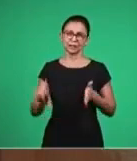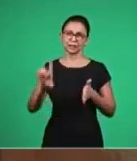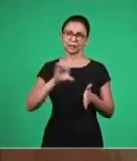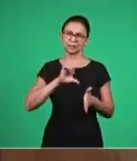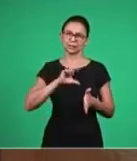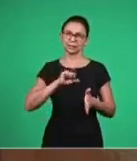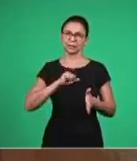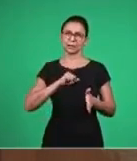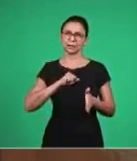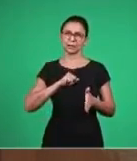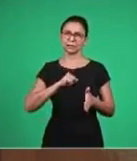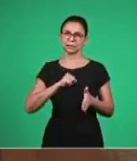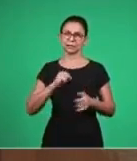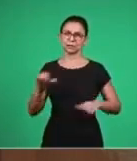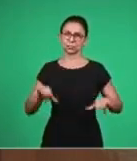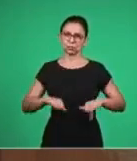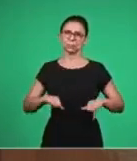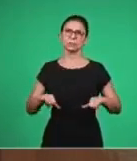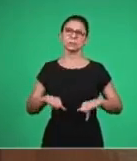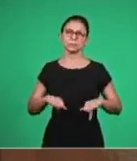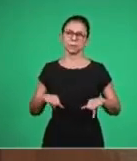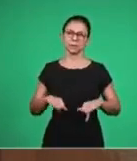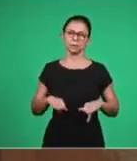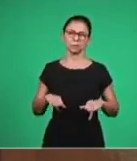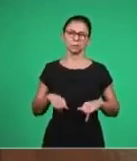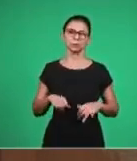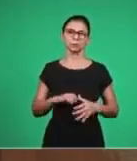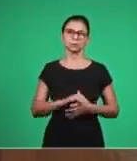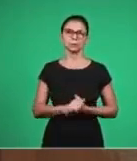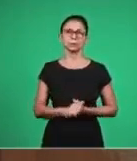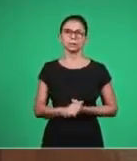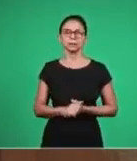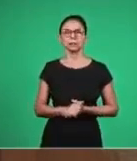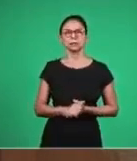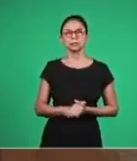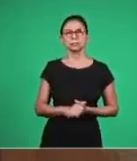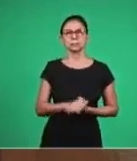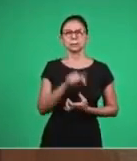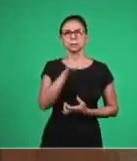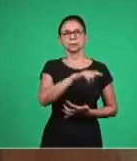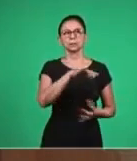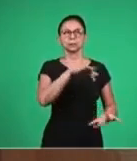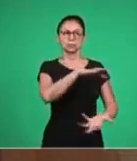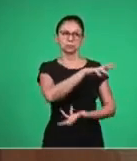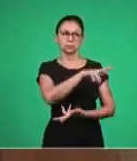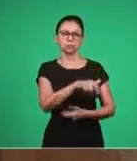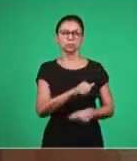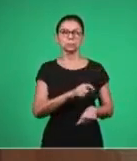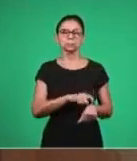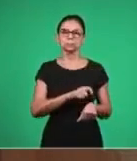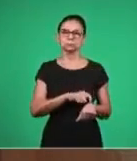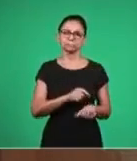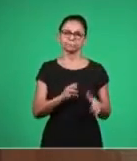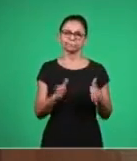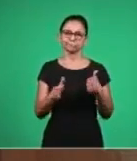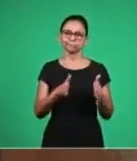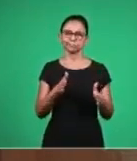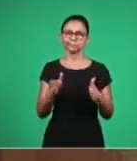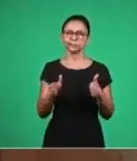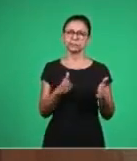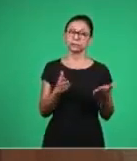We are living the moment of pre-tribulation. And we know perfectly that we are living this time